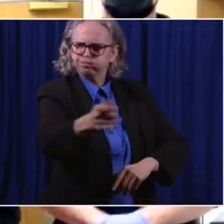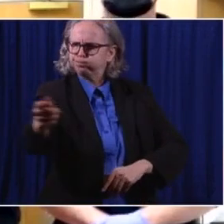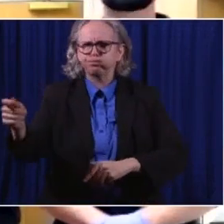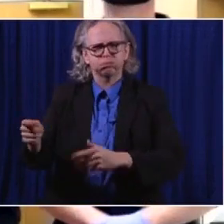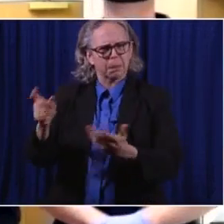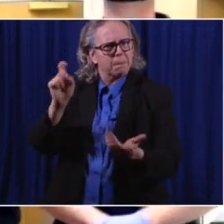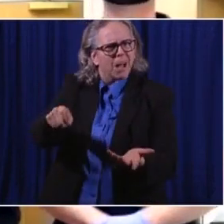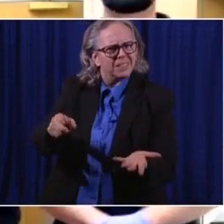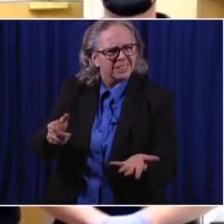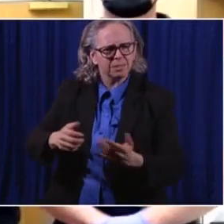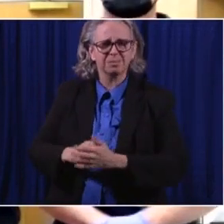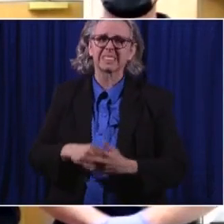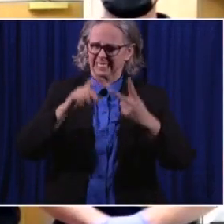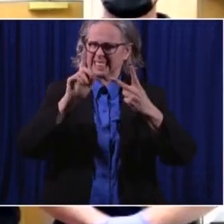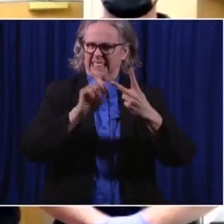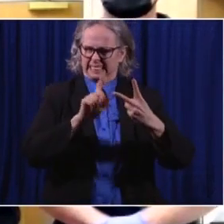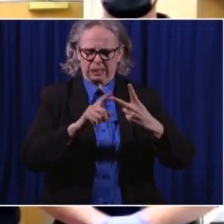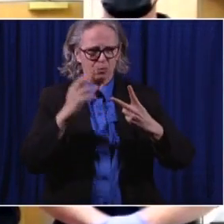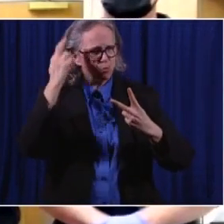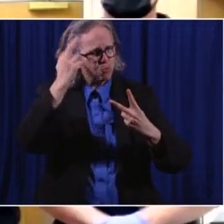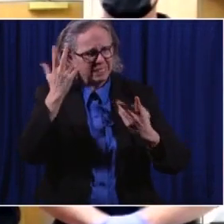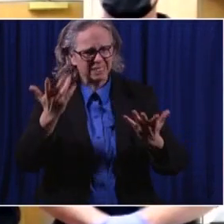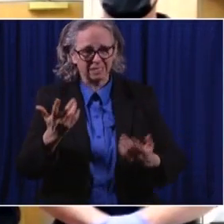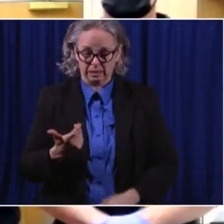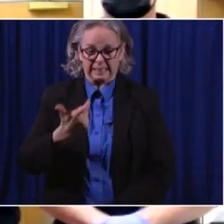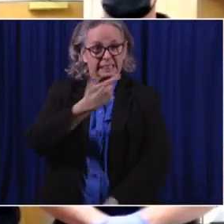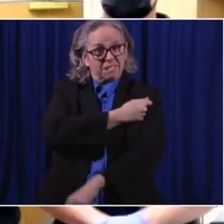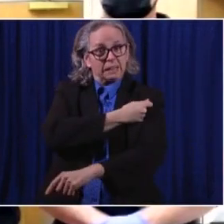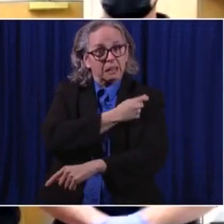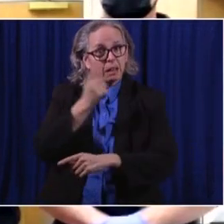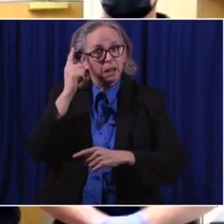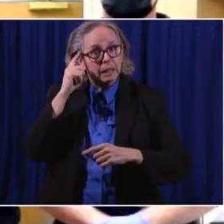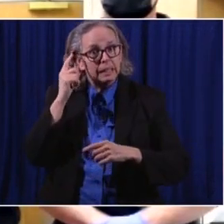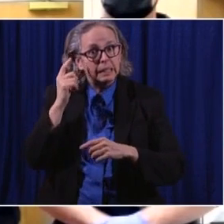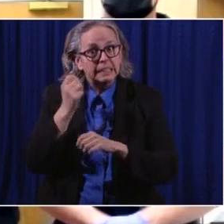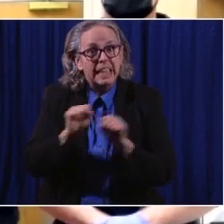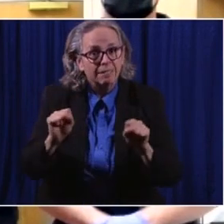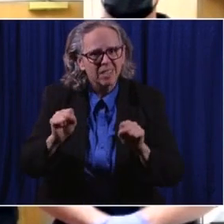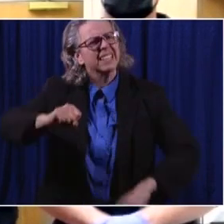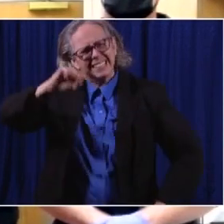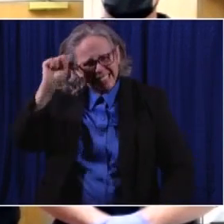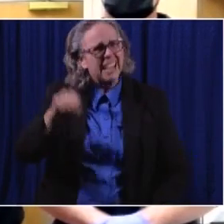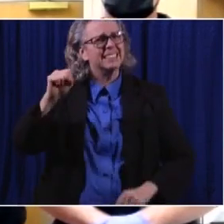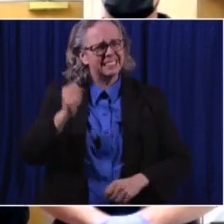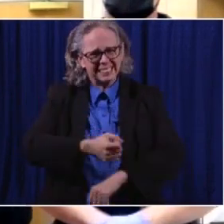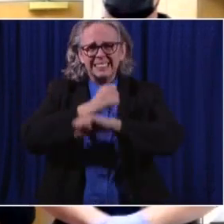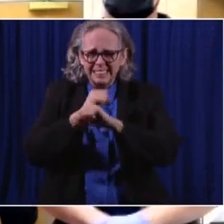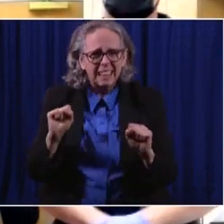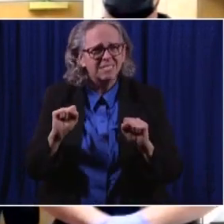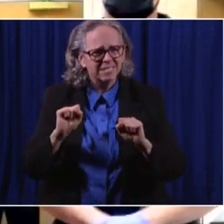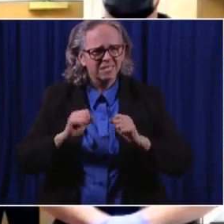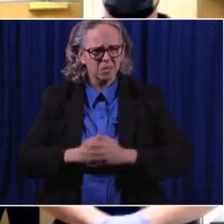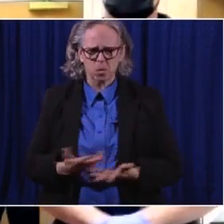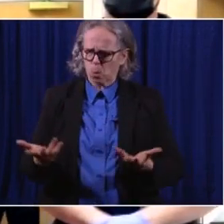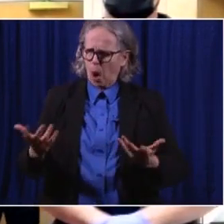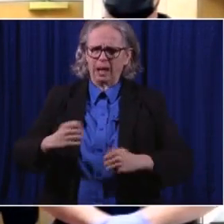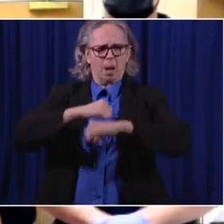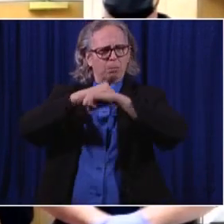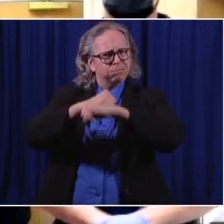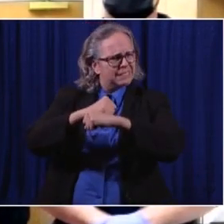safe. In order for us to protect and be able to do this, we need to make sure that we have our manpower up. You